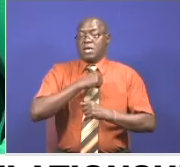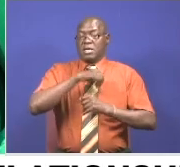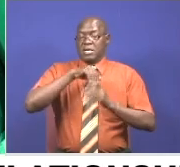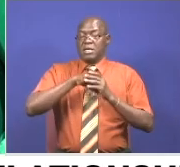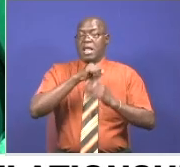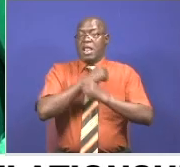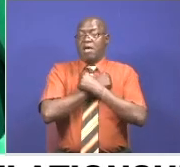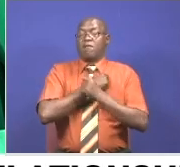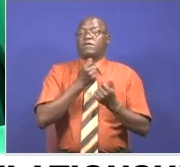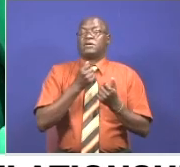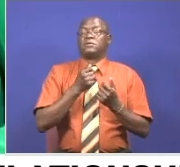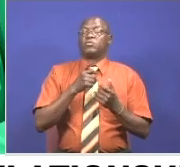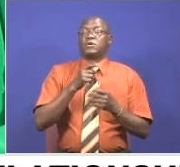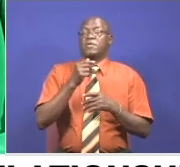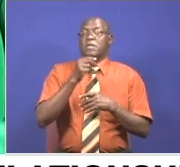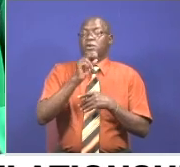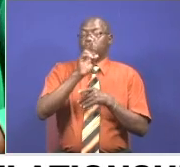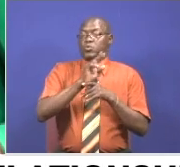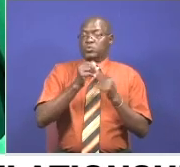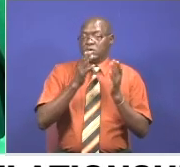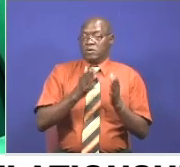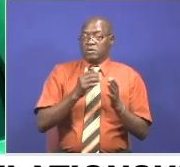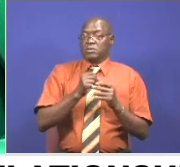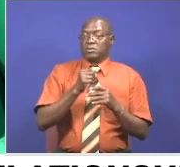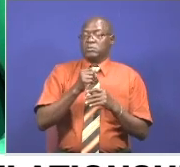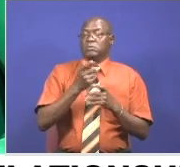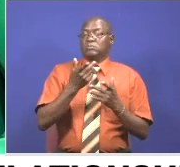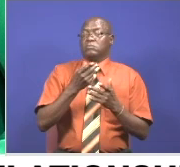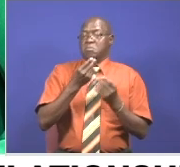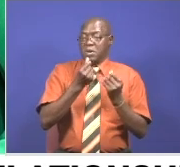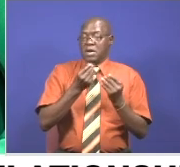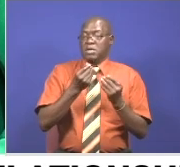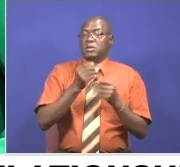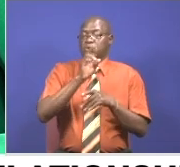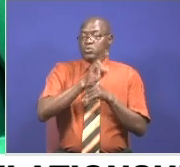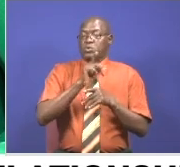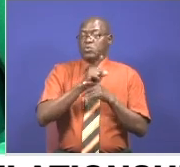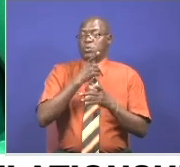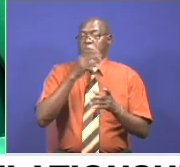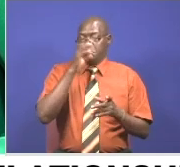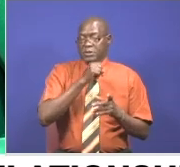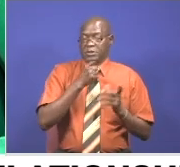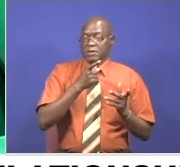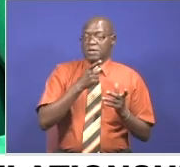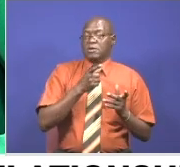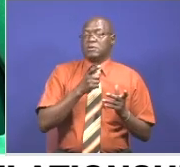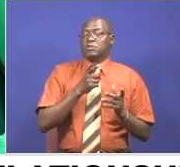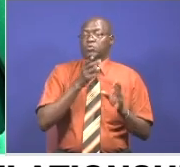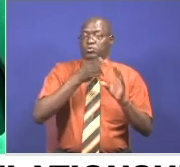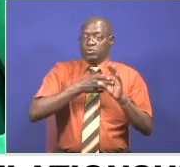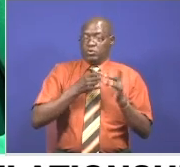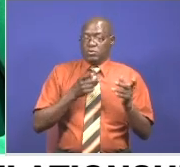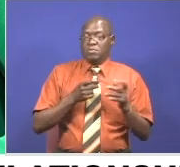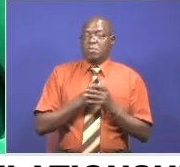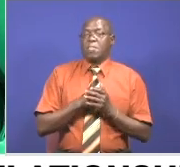spender will spoil them and they'll feel like they are covering, you know, they are, the thing that they are really missing. And so if you feel like it is an